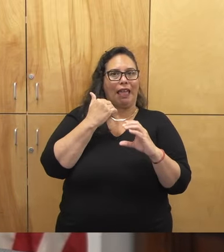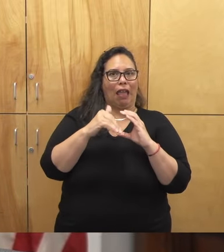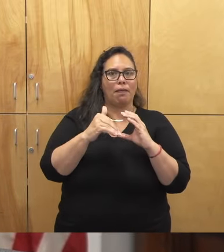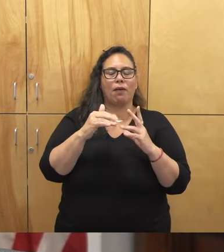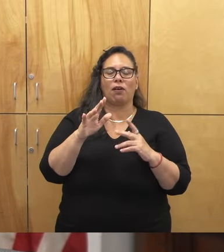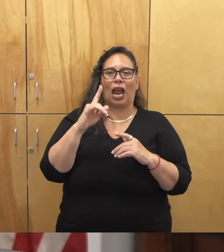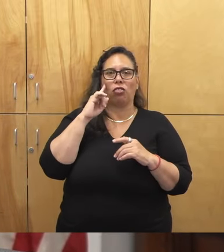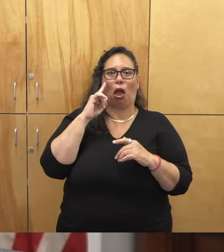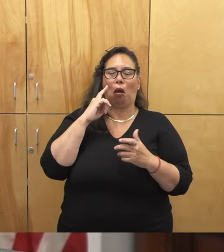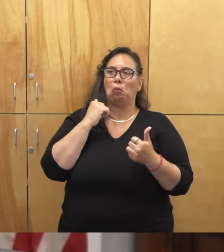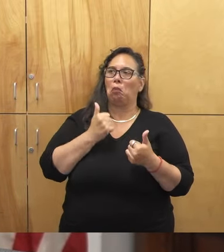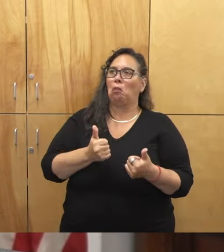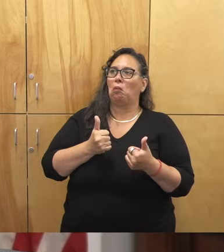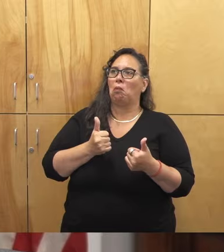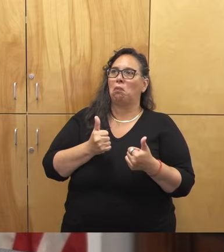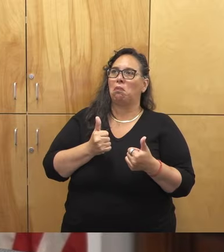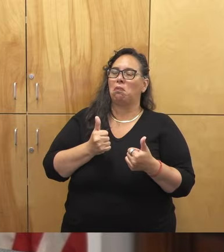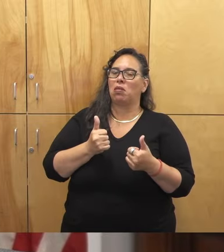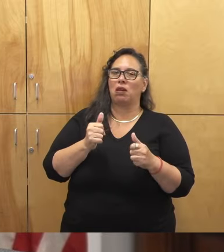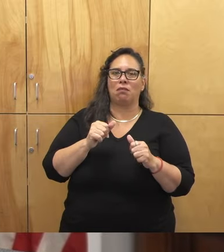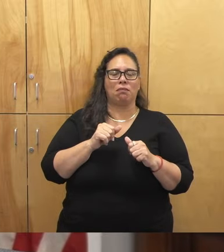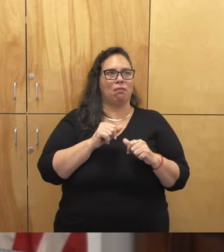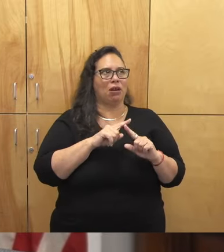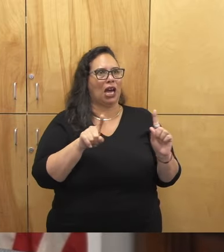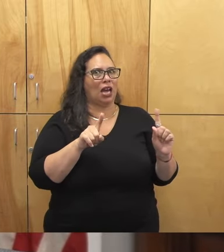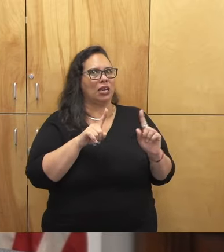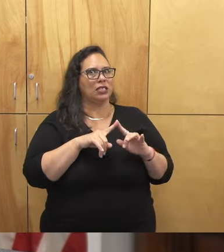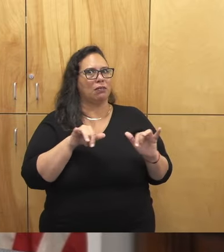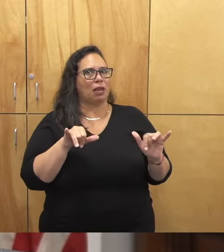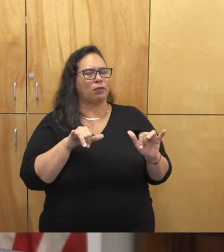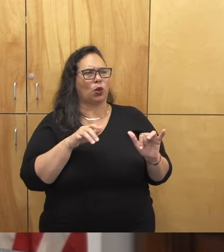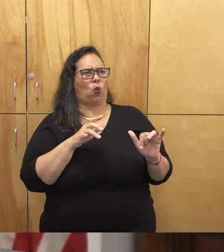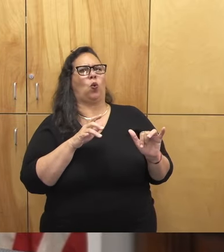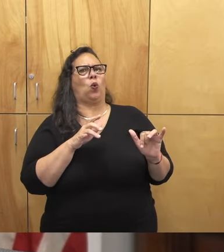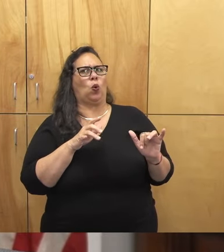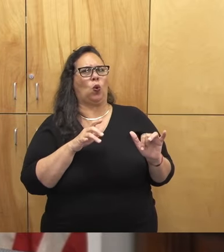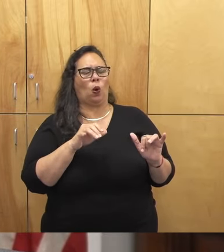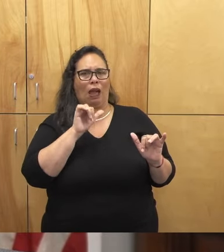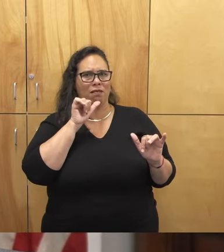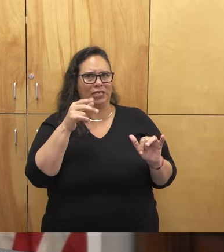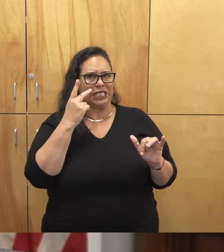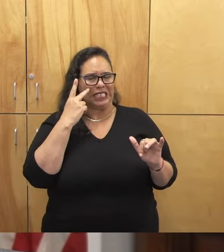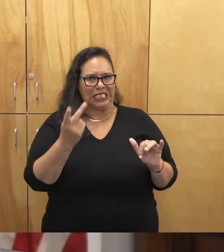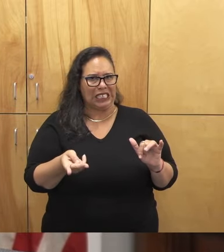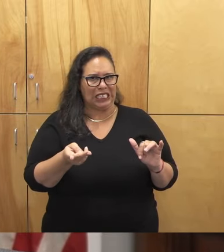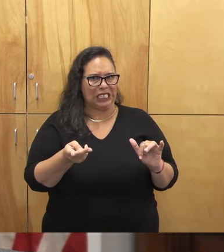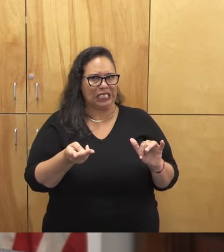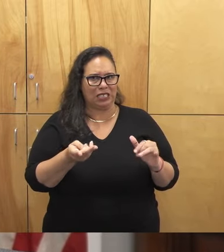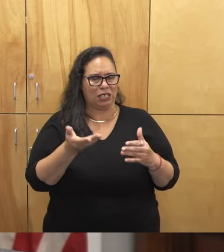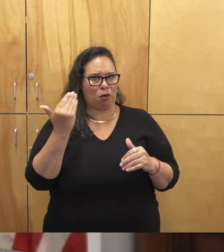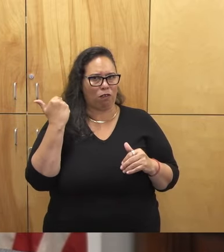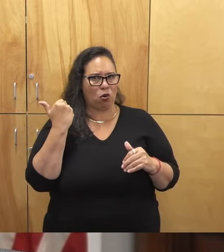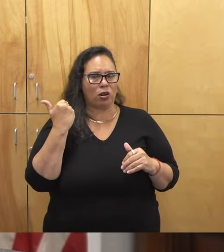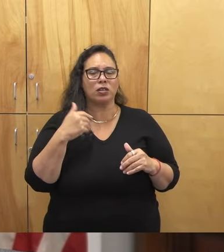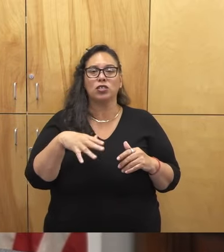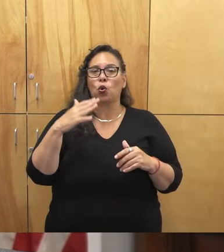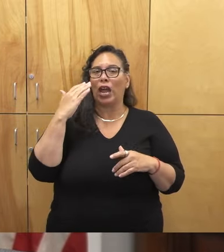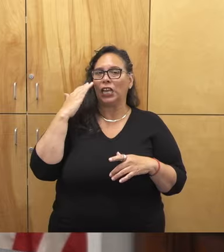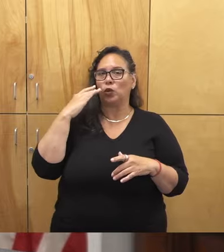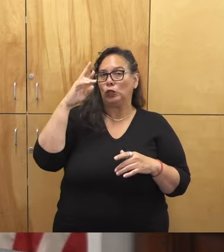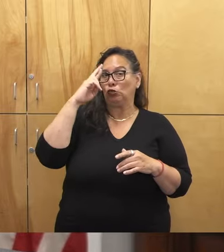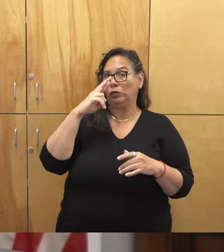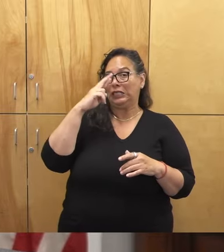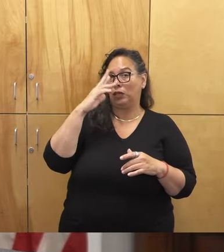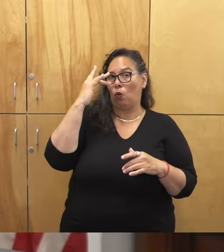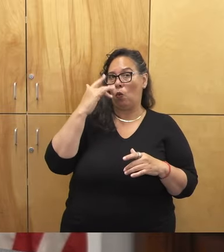I thought, oh, this is awesome. But on the other hand, it was sort of, oh, I haven't really seen this before. So I know there were some reasons why